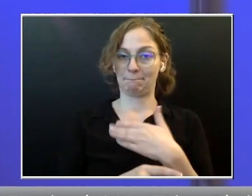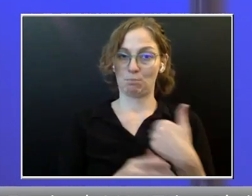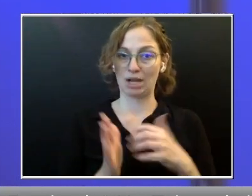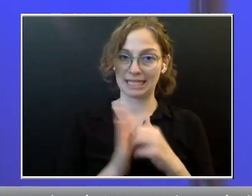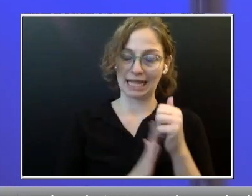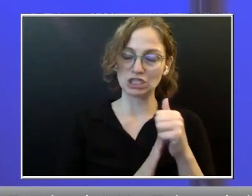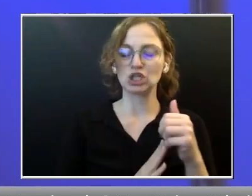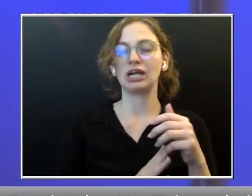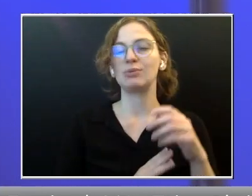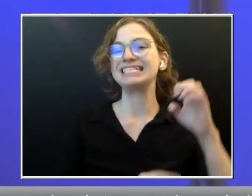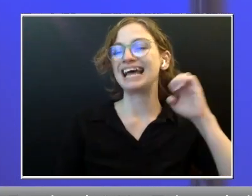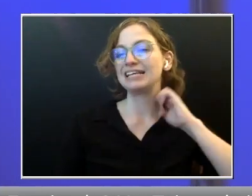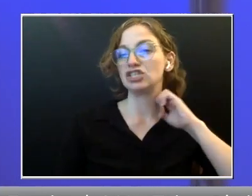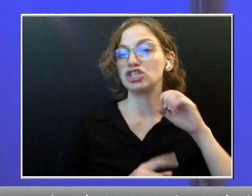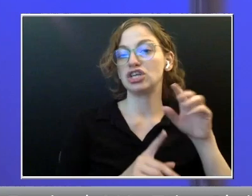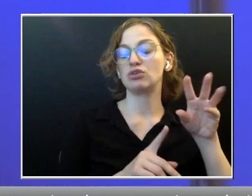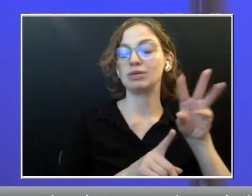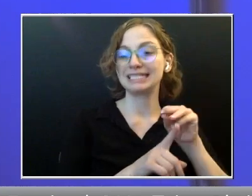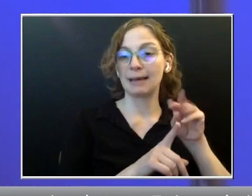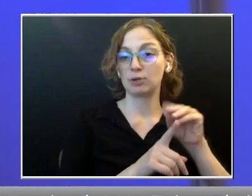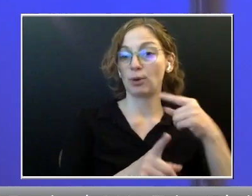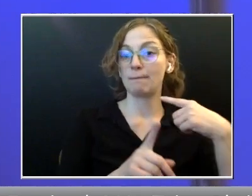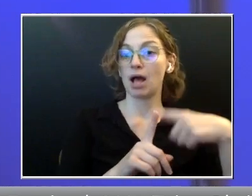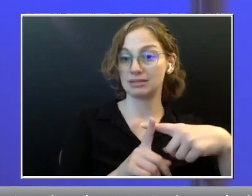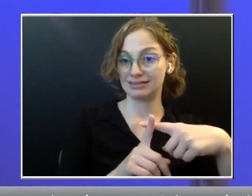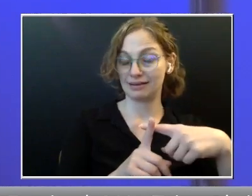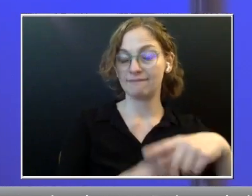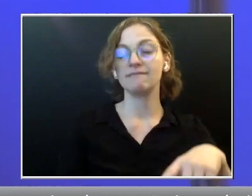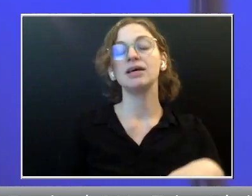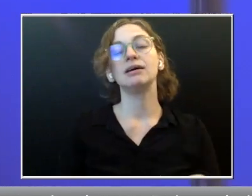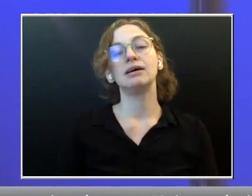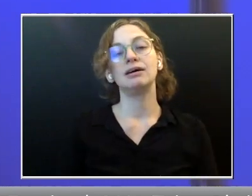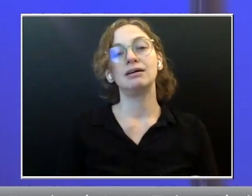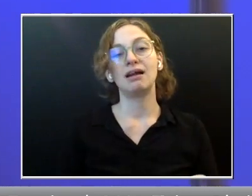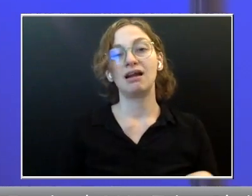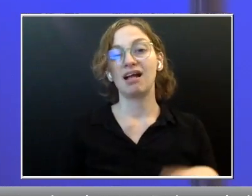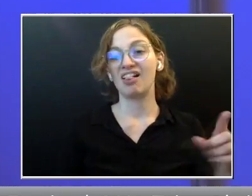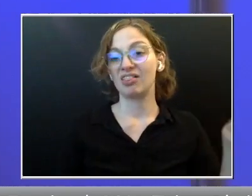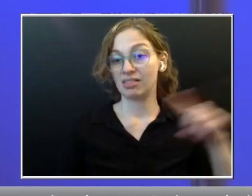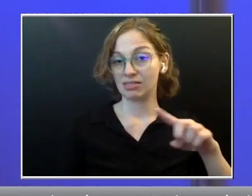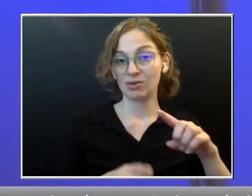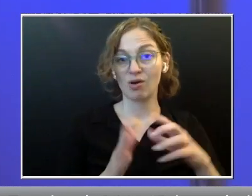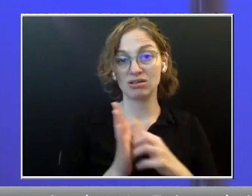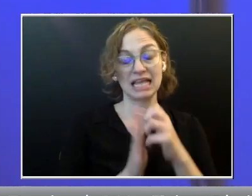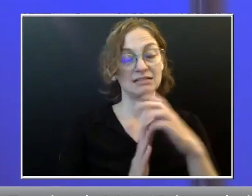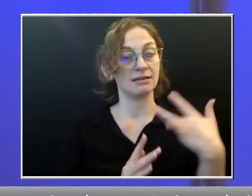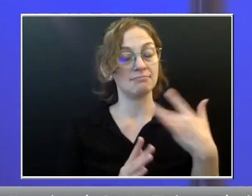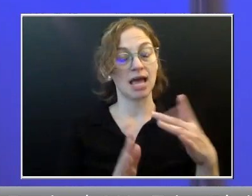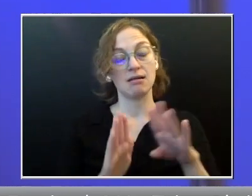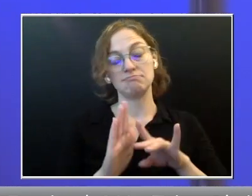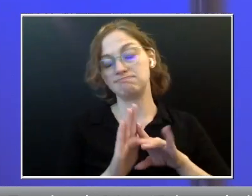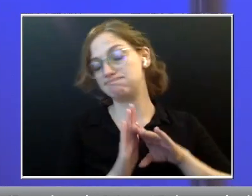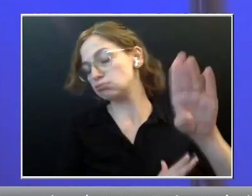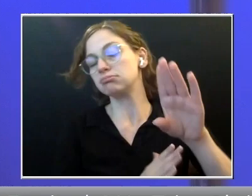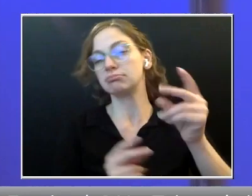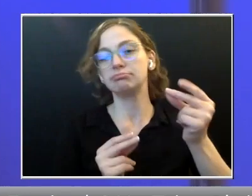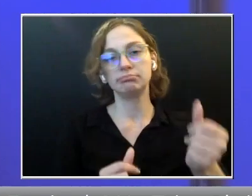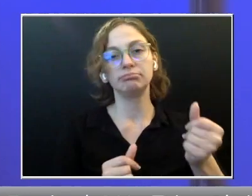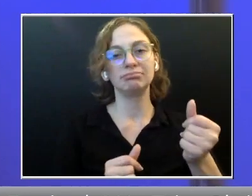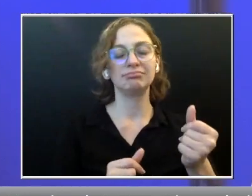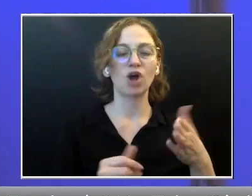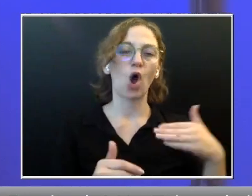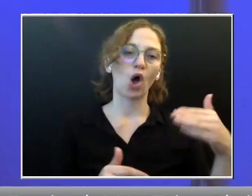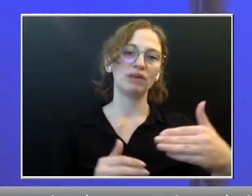positive. These cancers develop very, very quickly, often in young women,